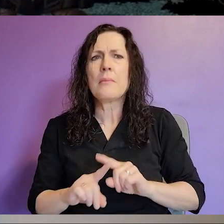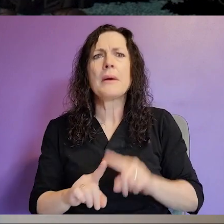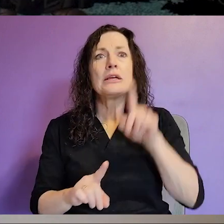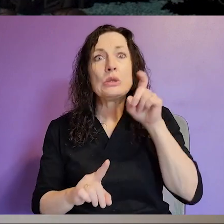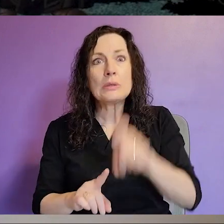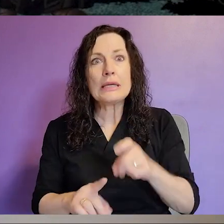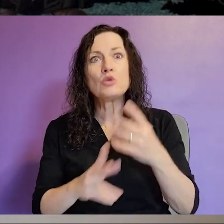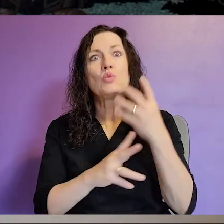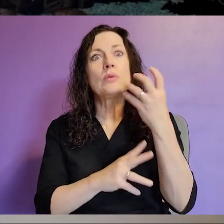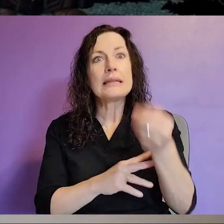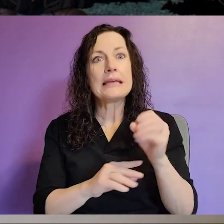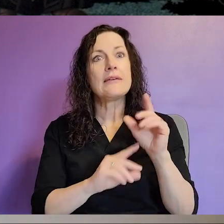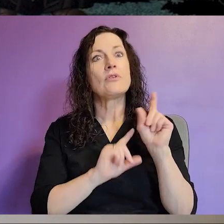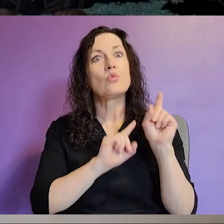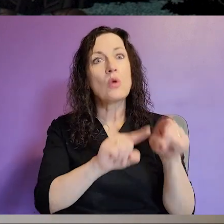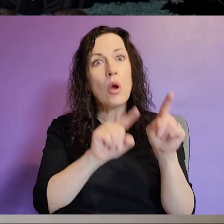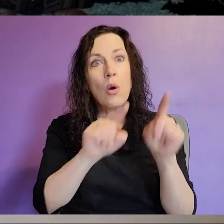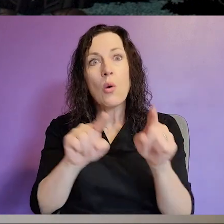not here.